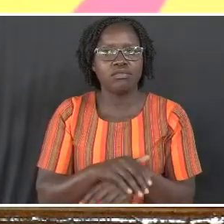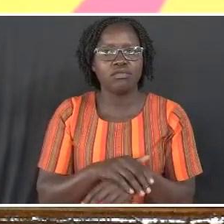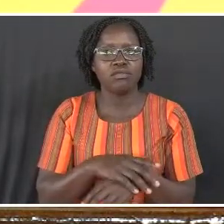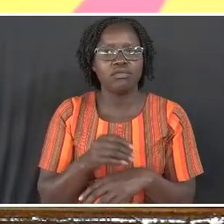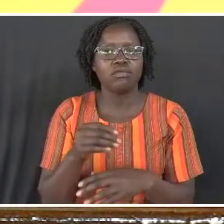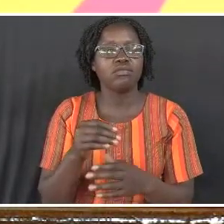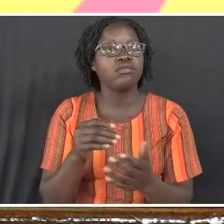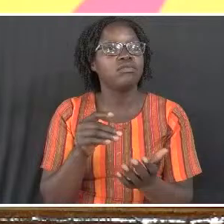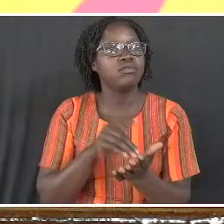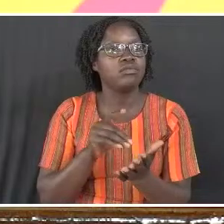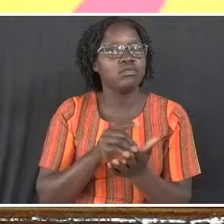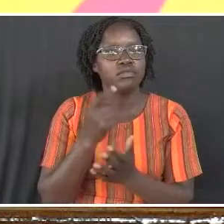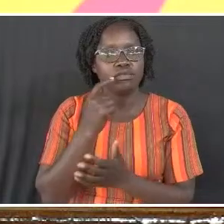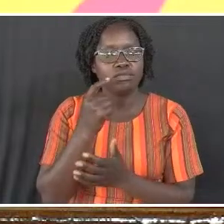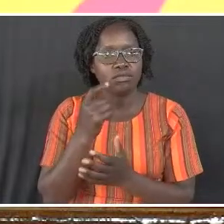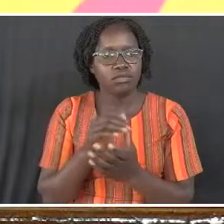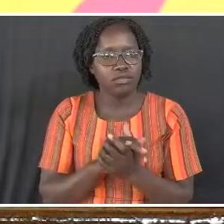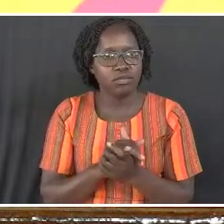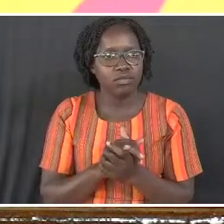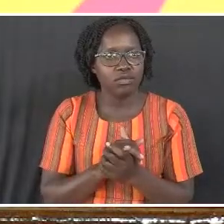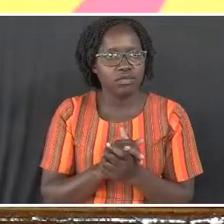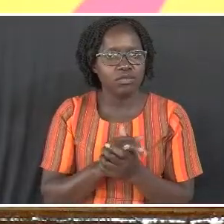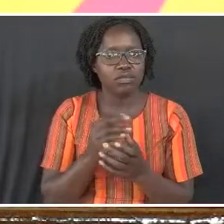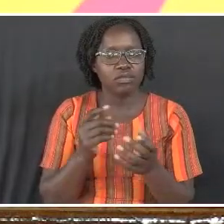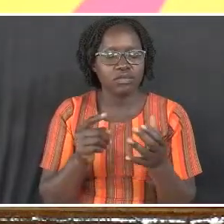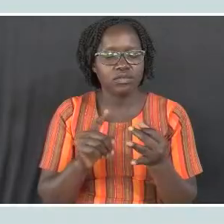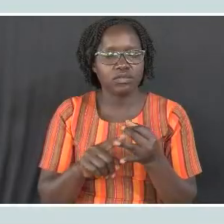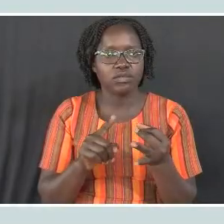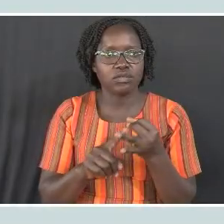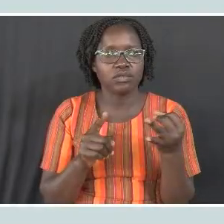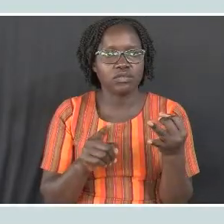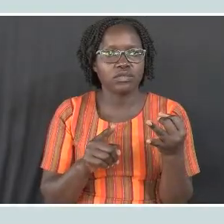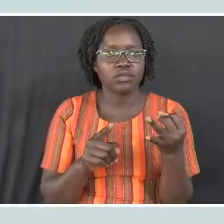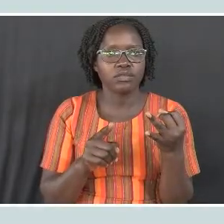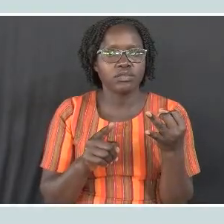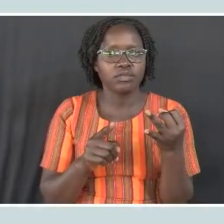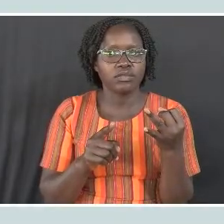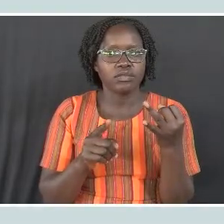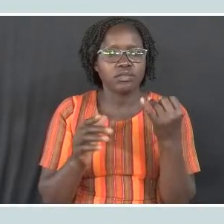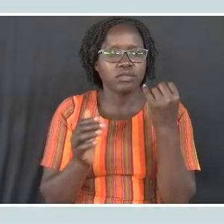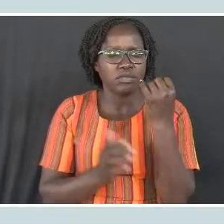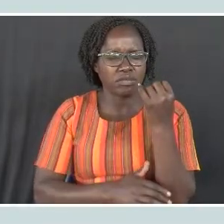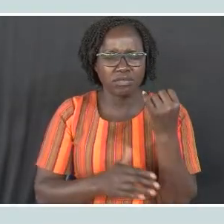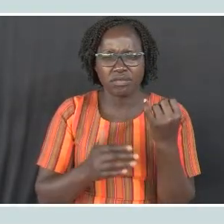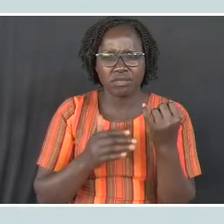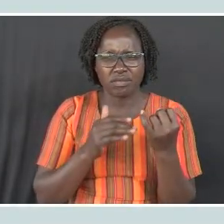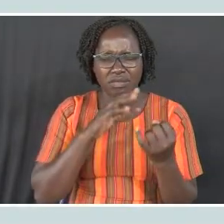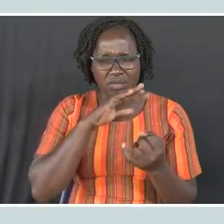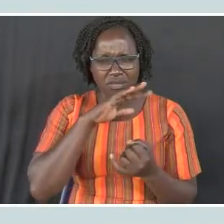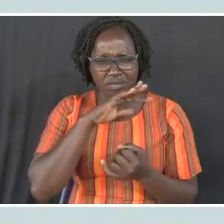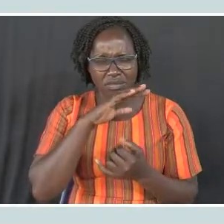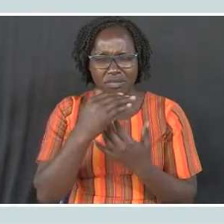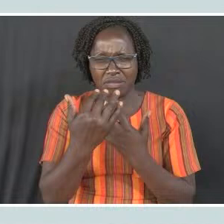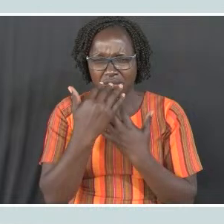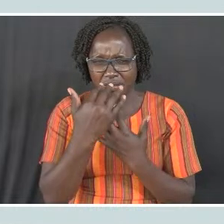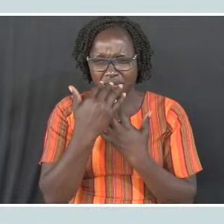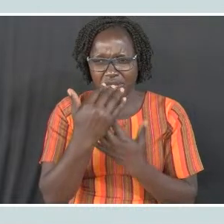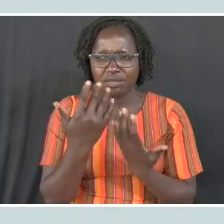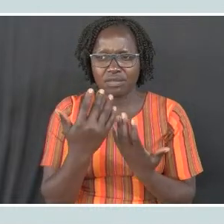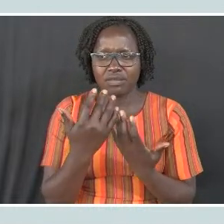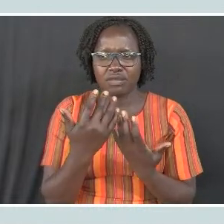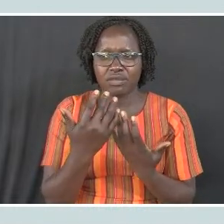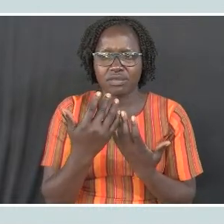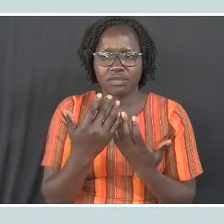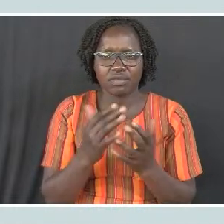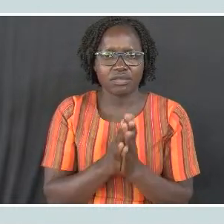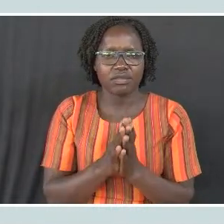see a dentist. Two, if you have what you call bad breath, we also advise you at least see a dentist